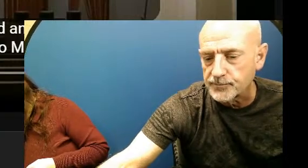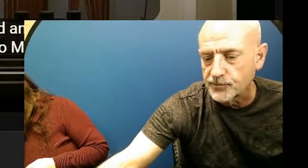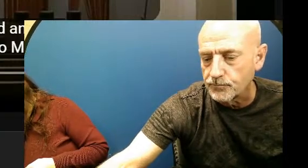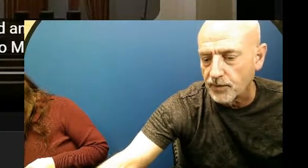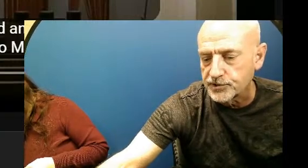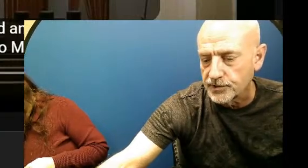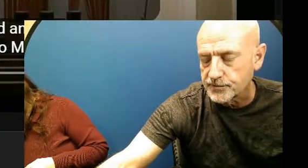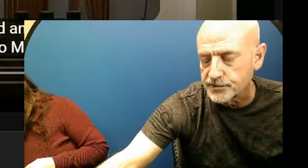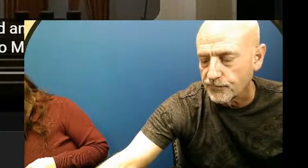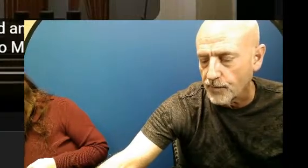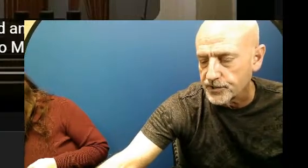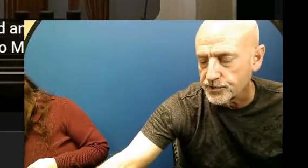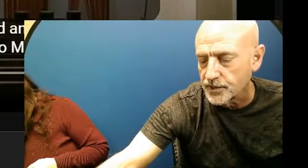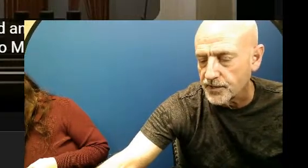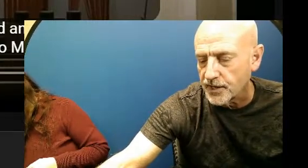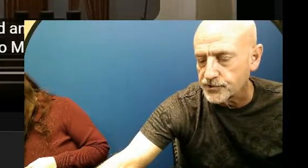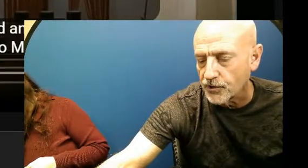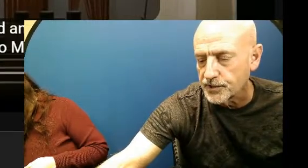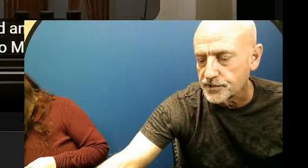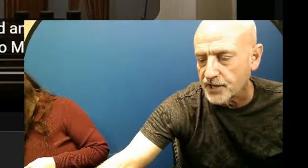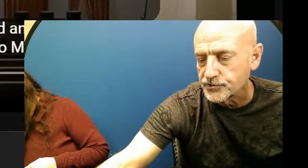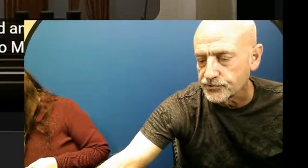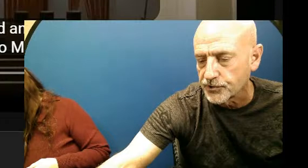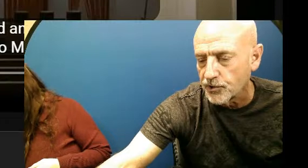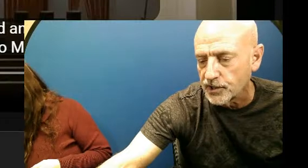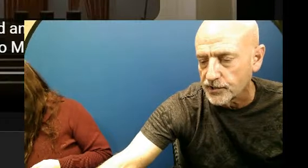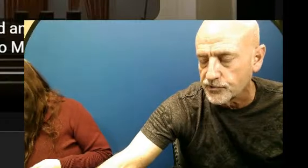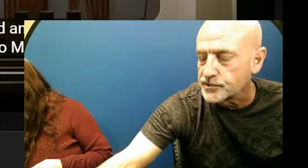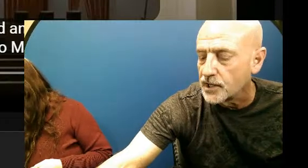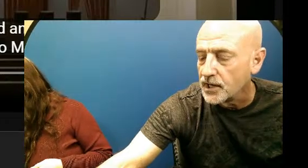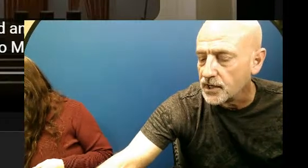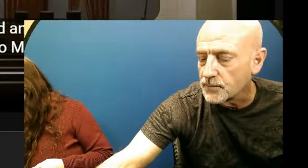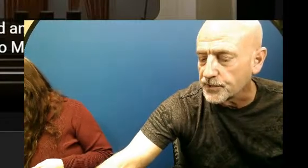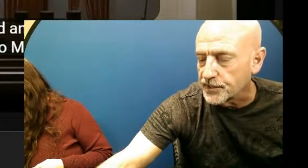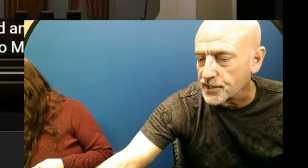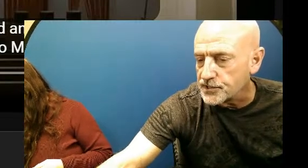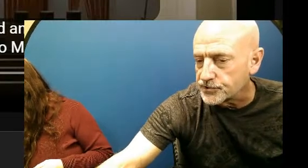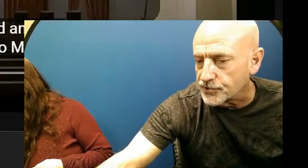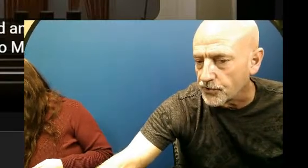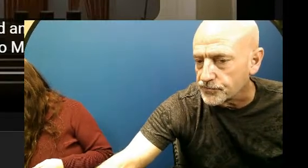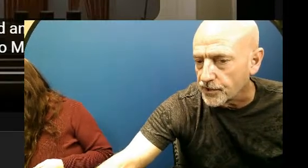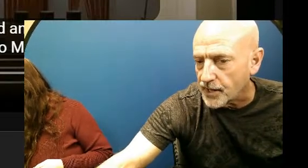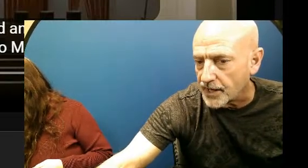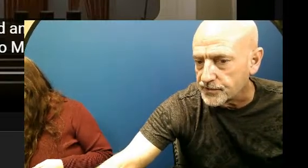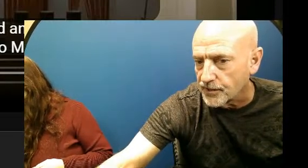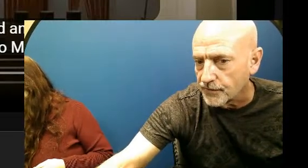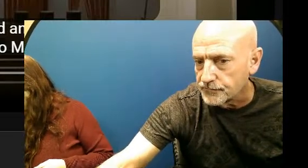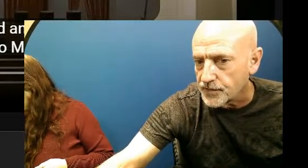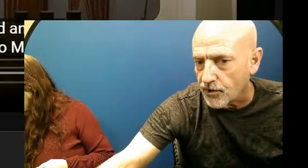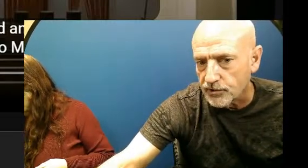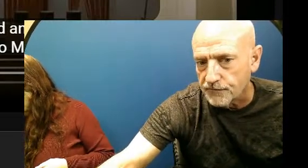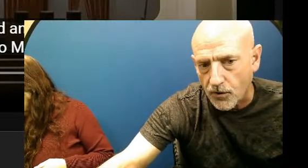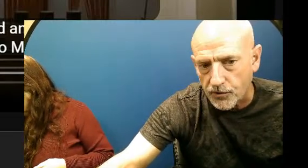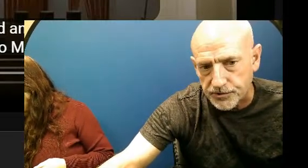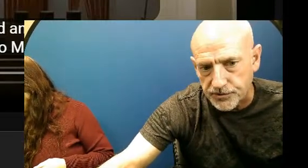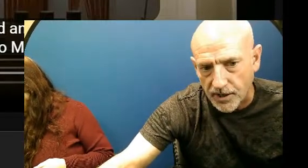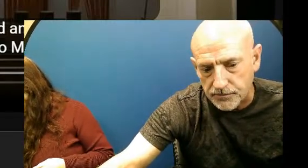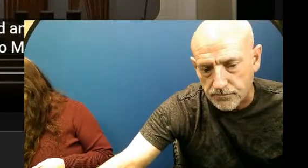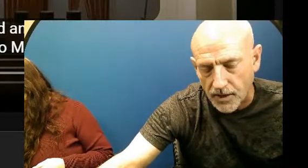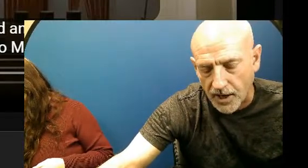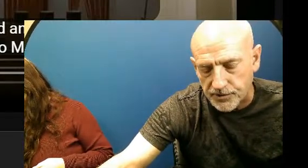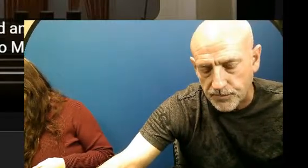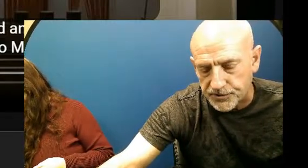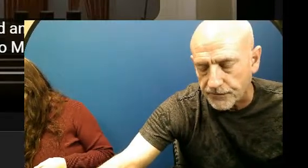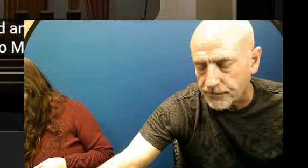York Times from publishing this information, and they asserted national security interest. But they didn't assert the kind of narrowly focused